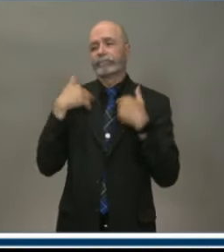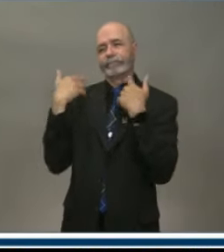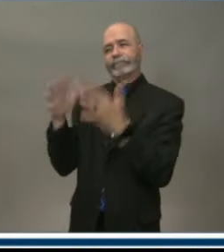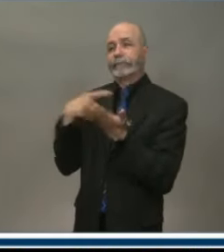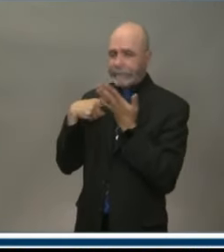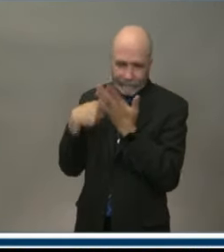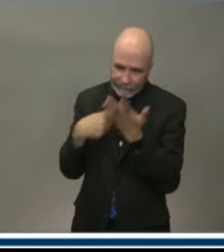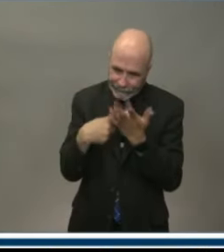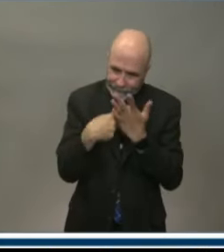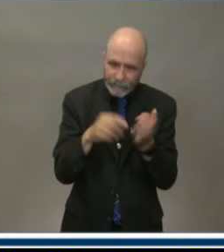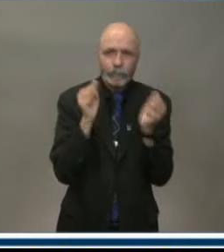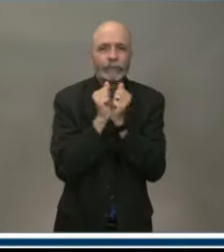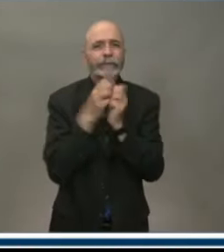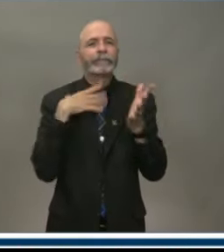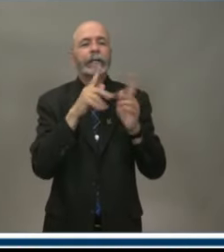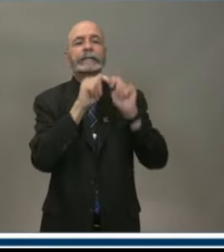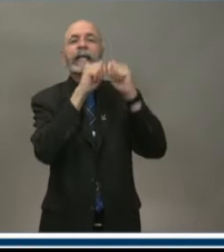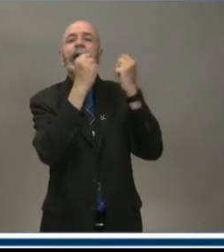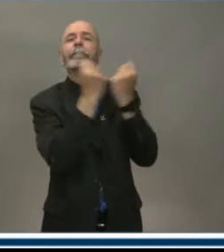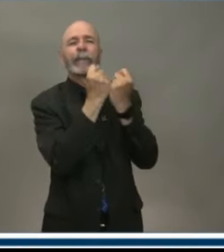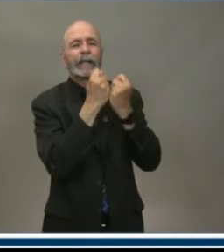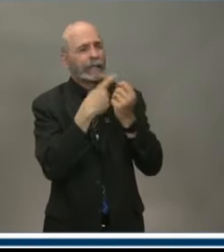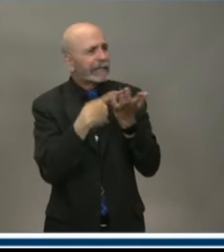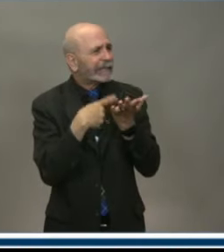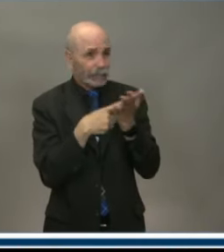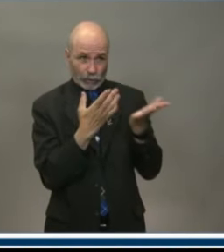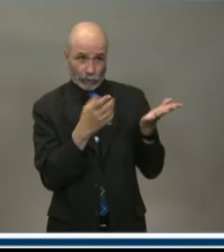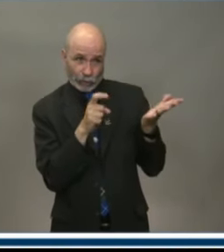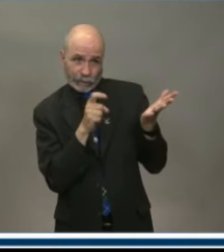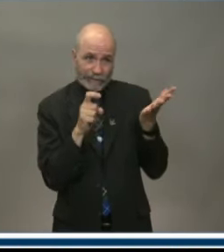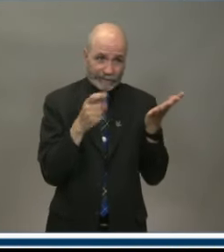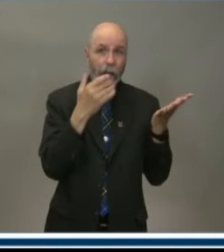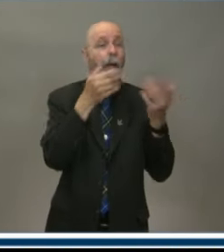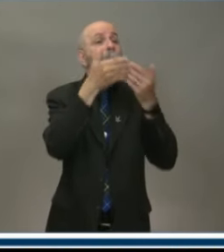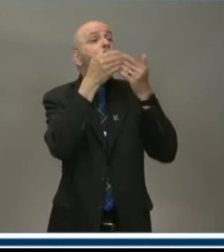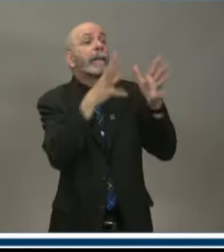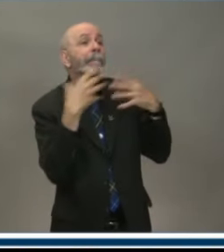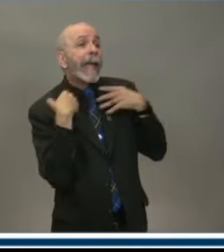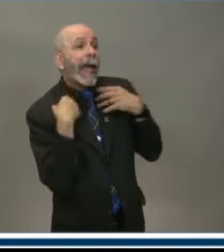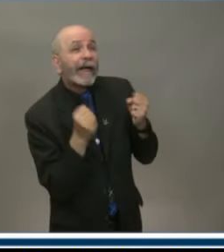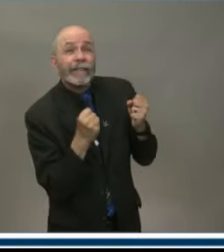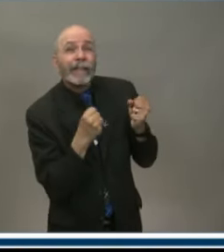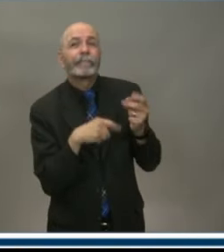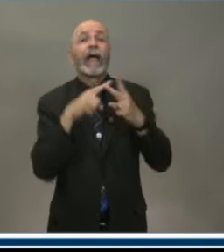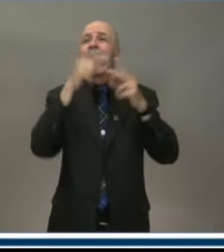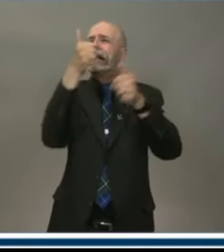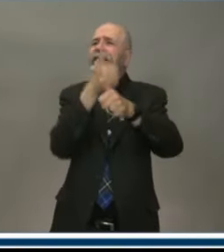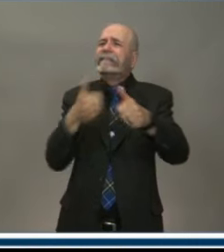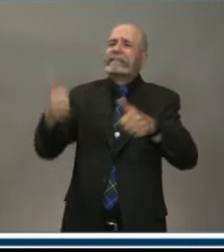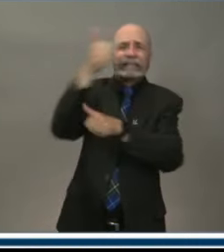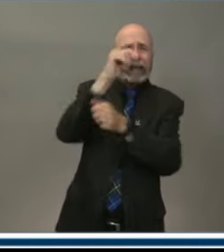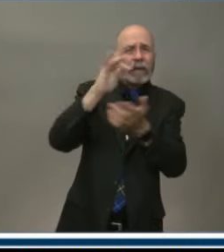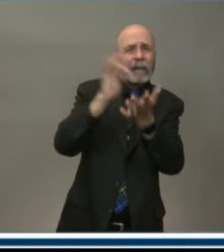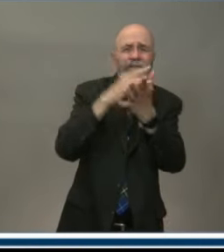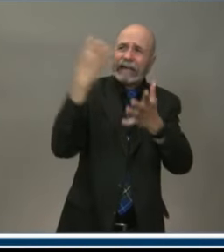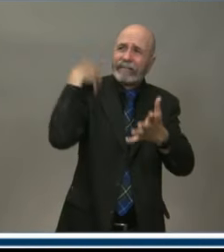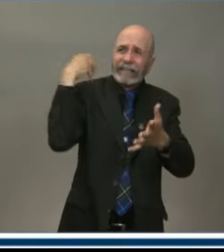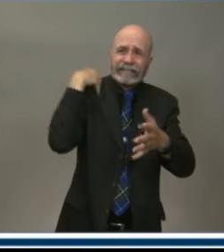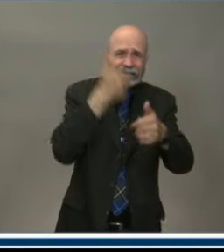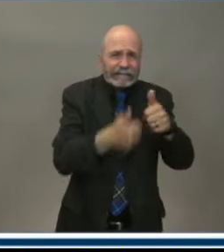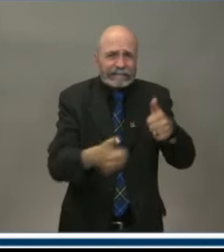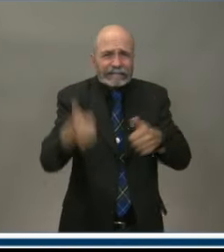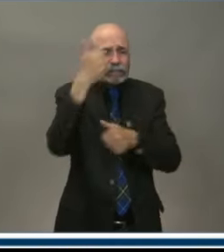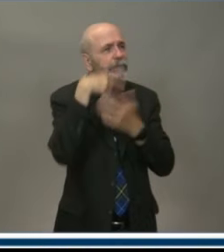regular phone calls with public health, other chief medical officers across the country. This has been a topic of